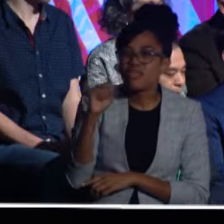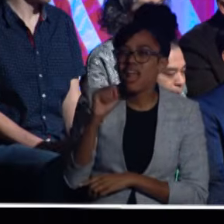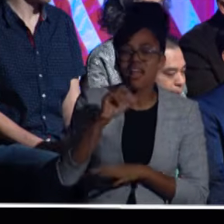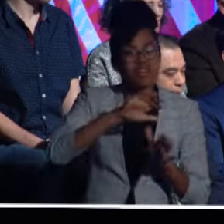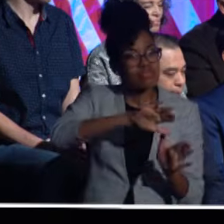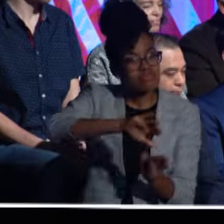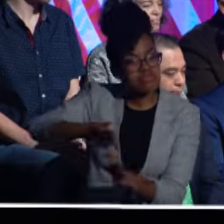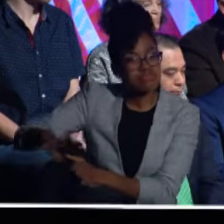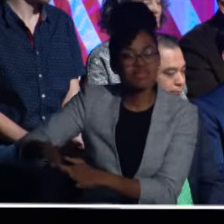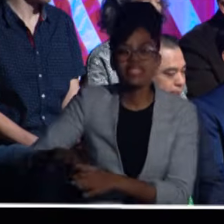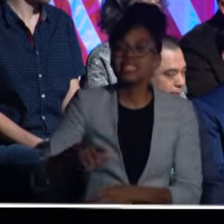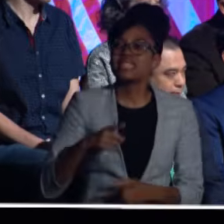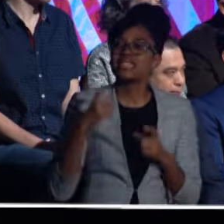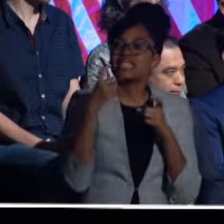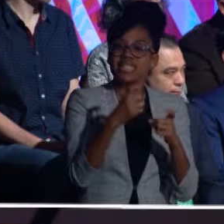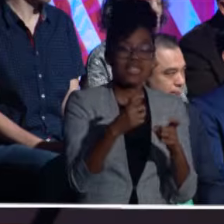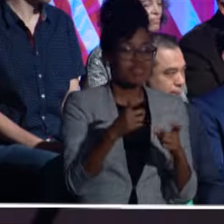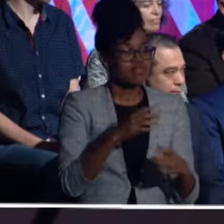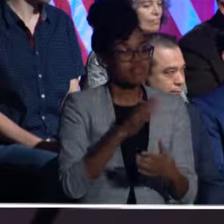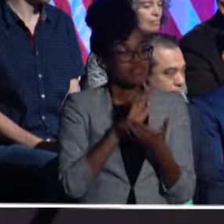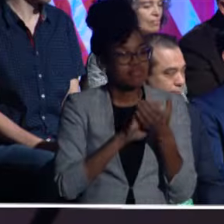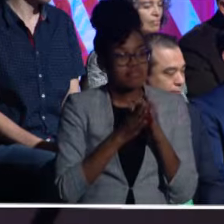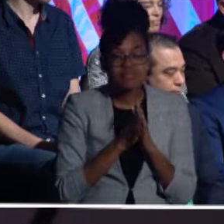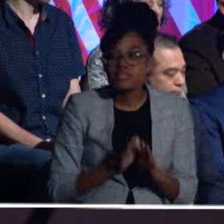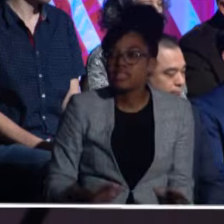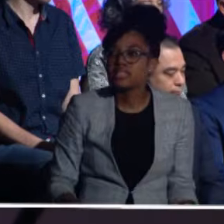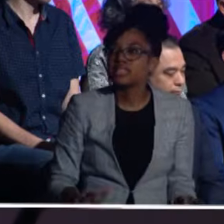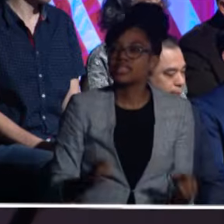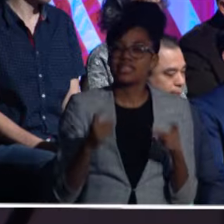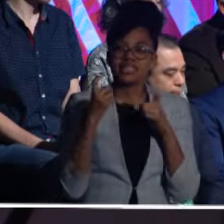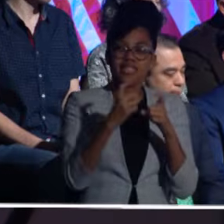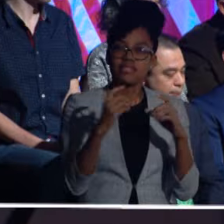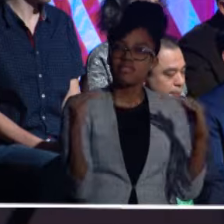filled with peace and justice. We ask that you bless